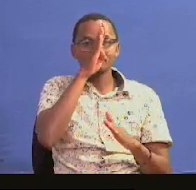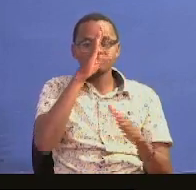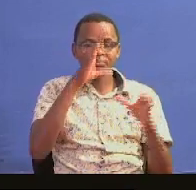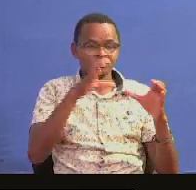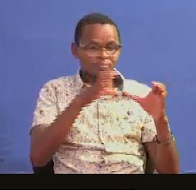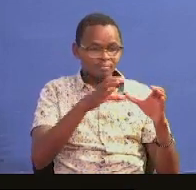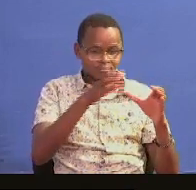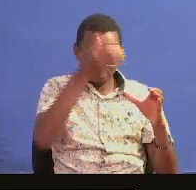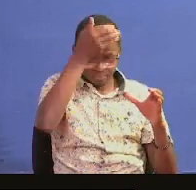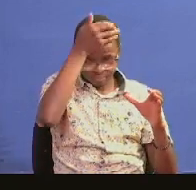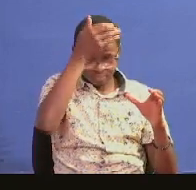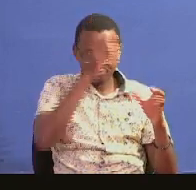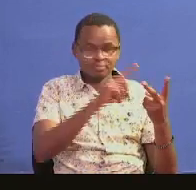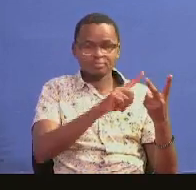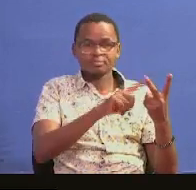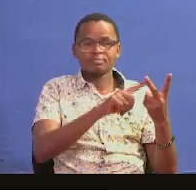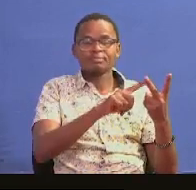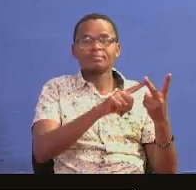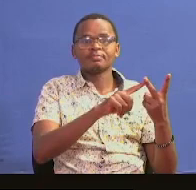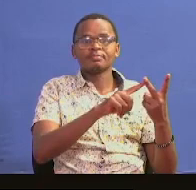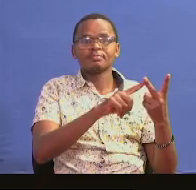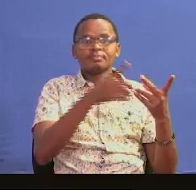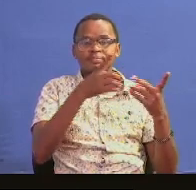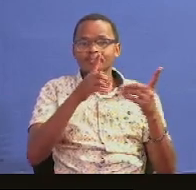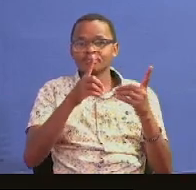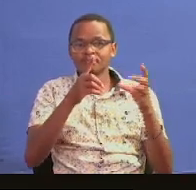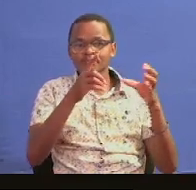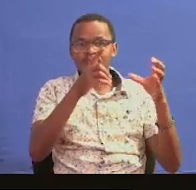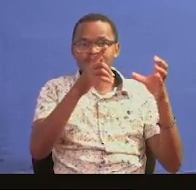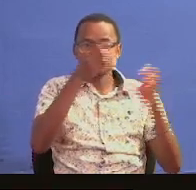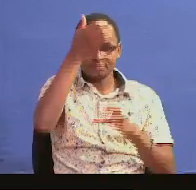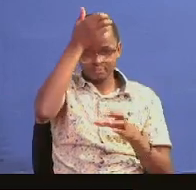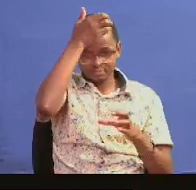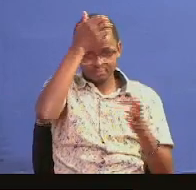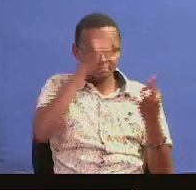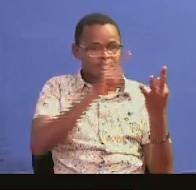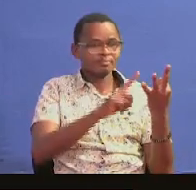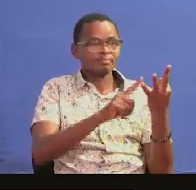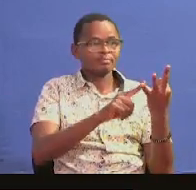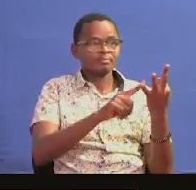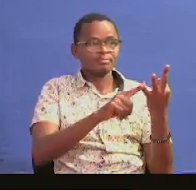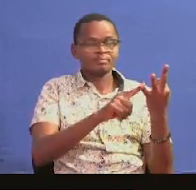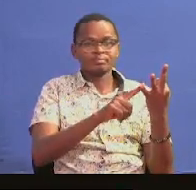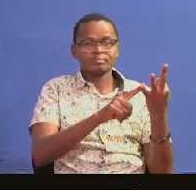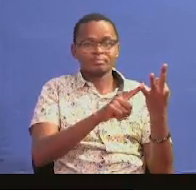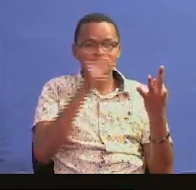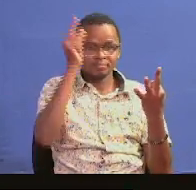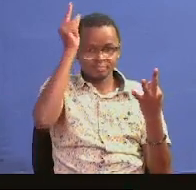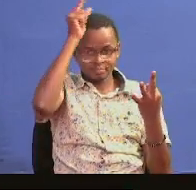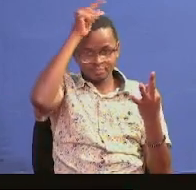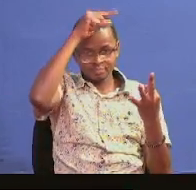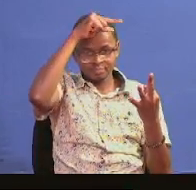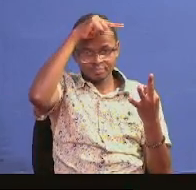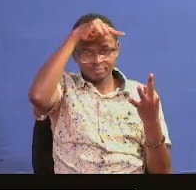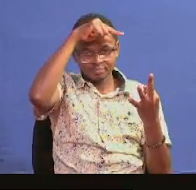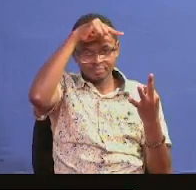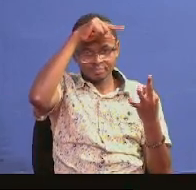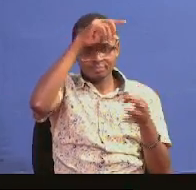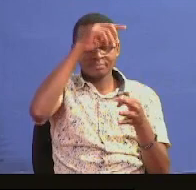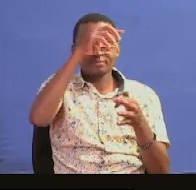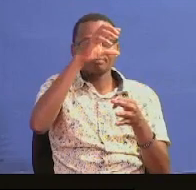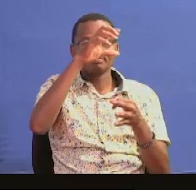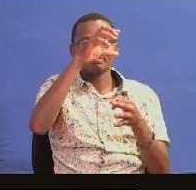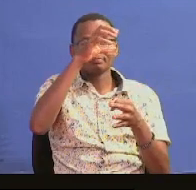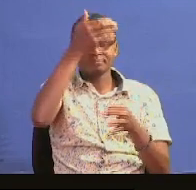a certificate nurse. You can be a nurse by being a diploma nurse, and you can also be a nurse by being a